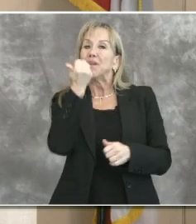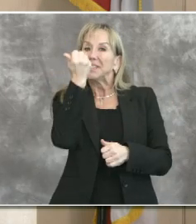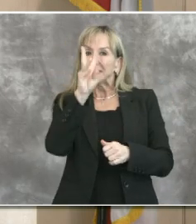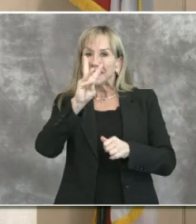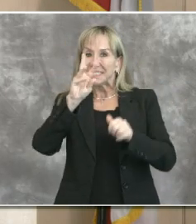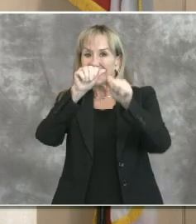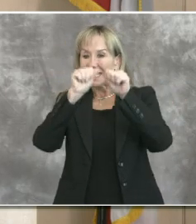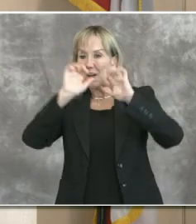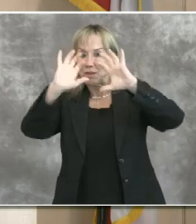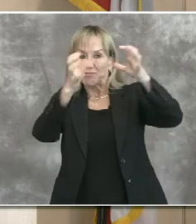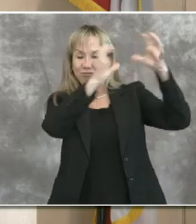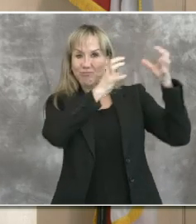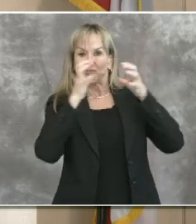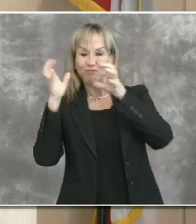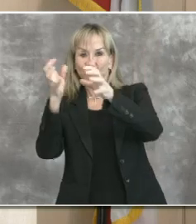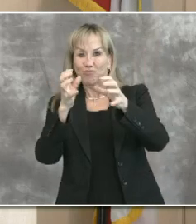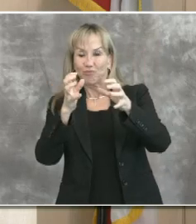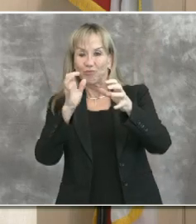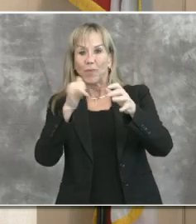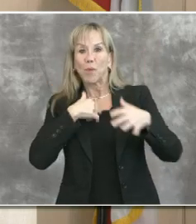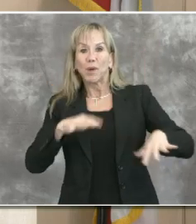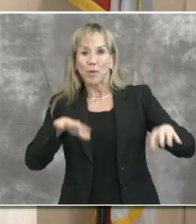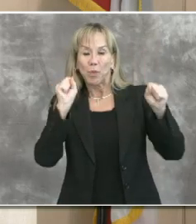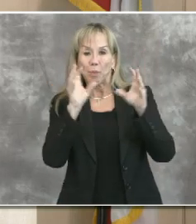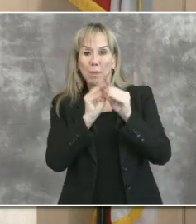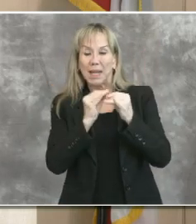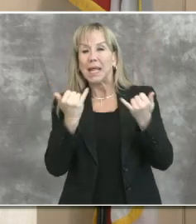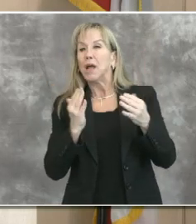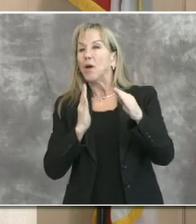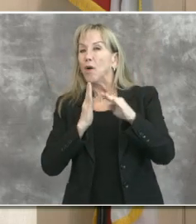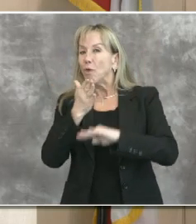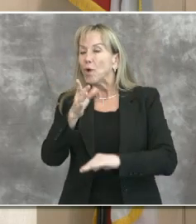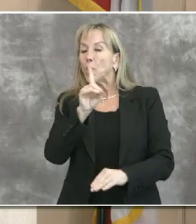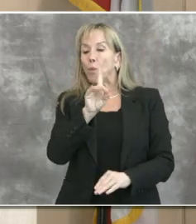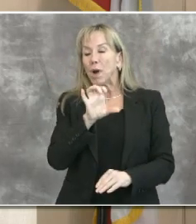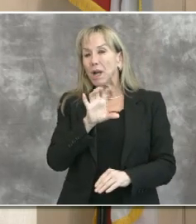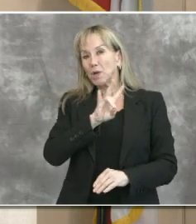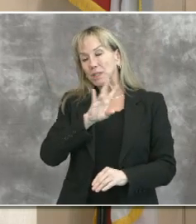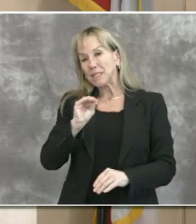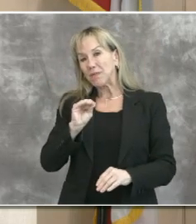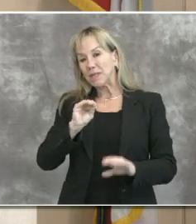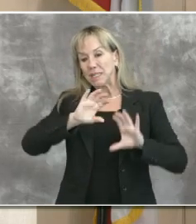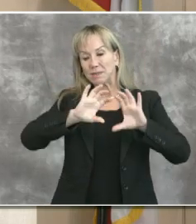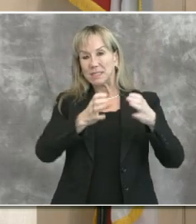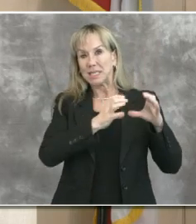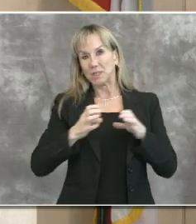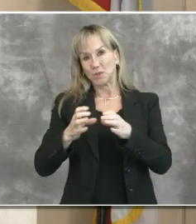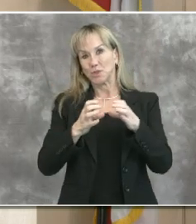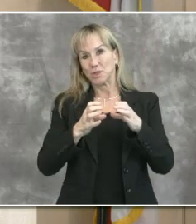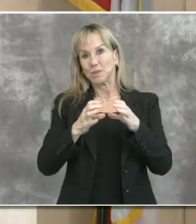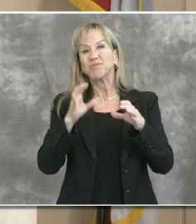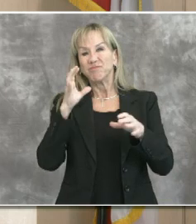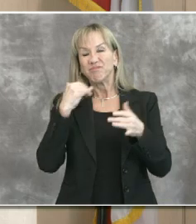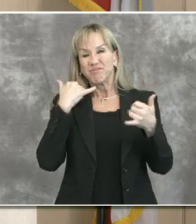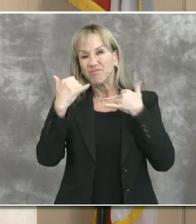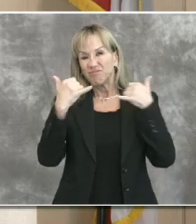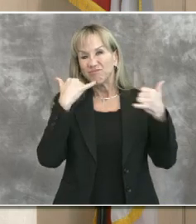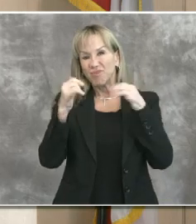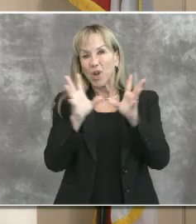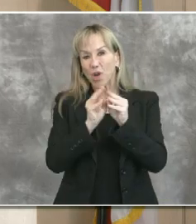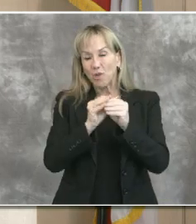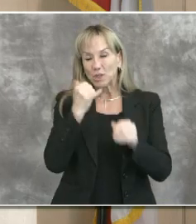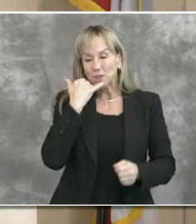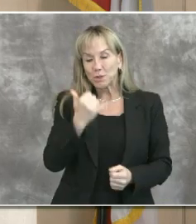sectors. So far, we have held over 170 sector outreach activities or conference calls.